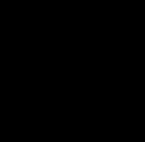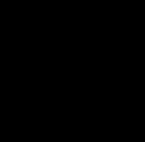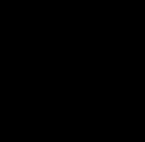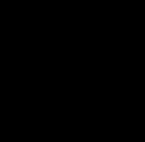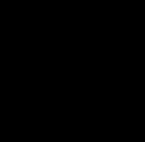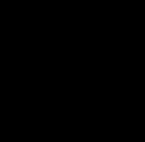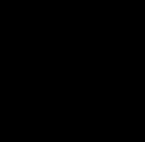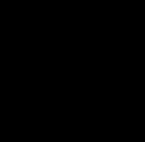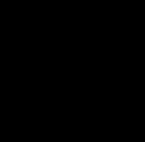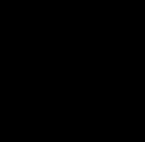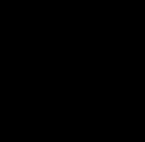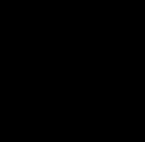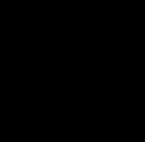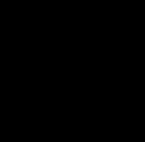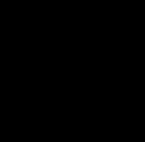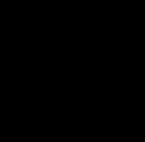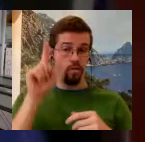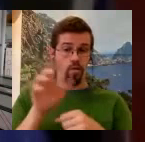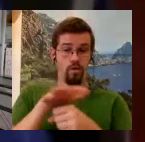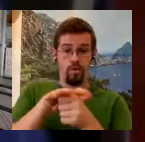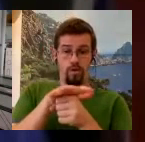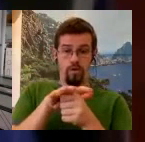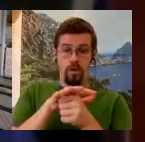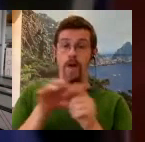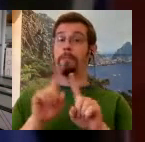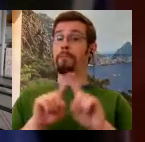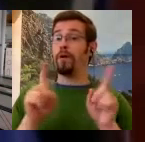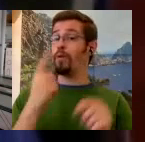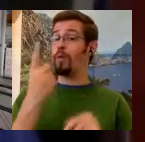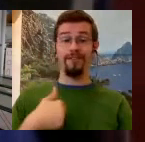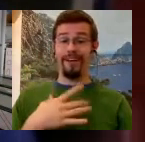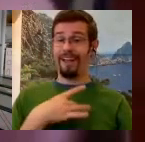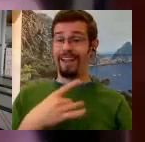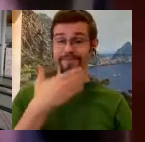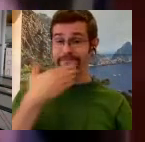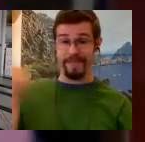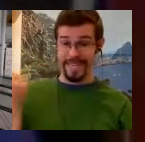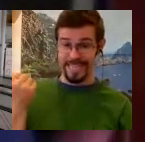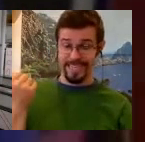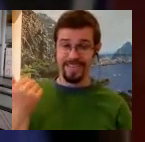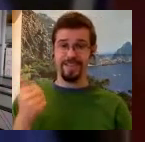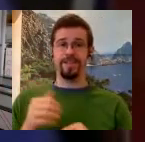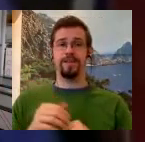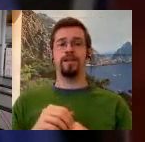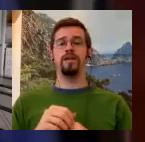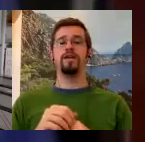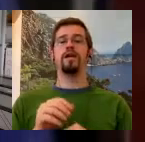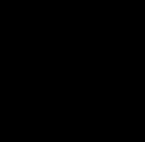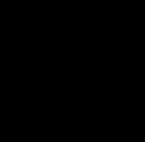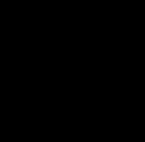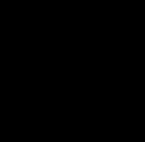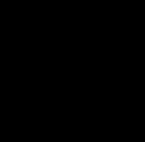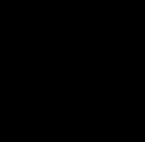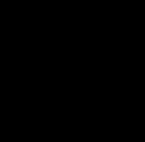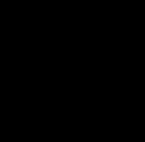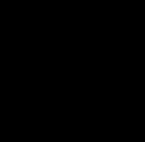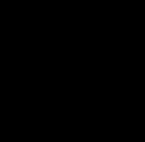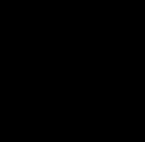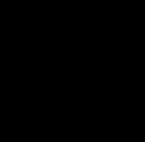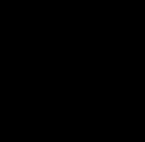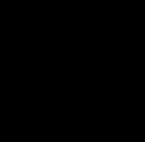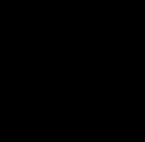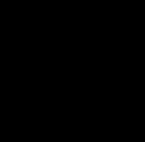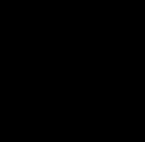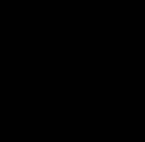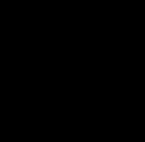location. But the thing I absolutely love even more than just the powerful searching is the approximate location searching.